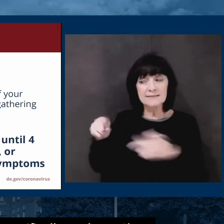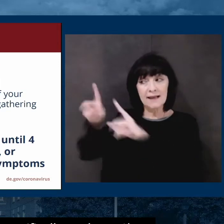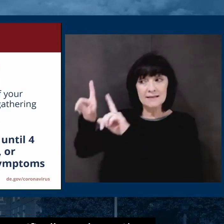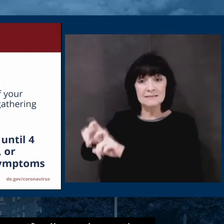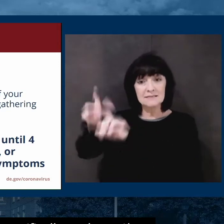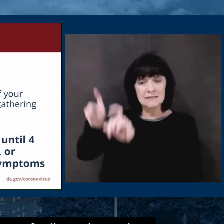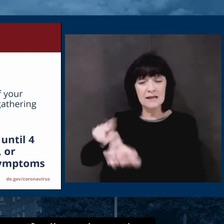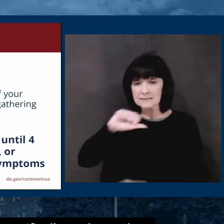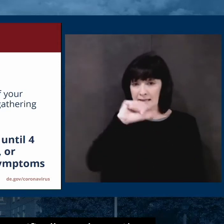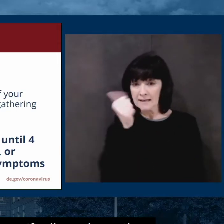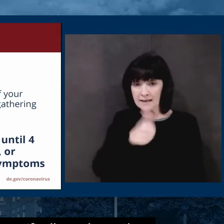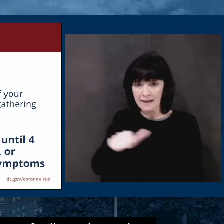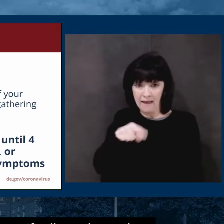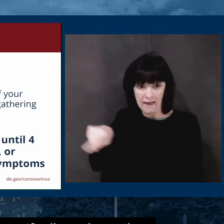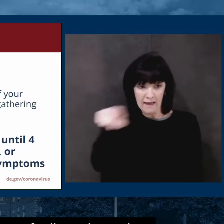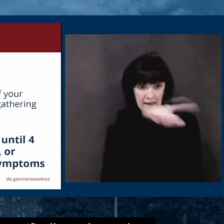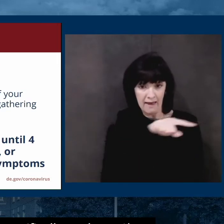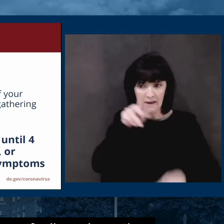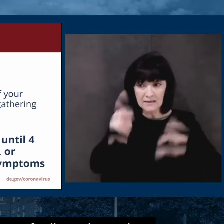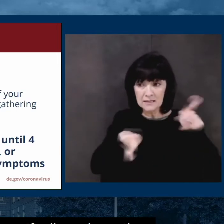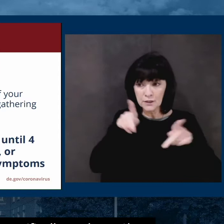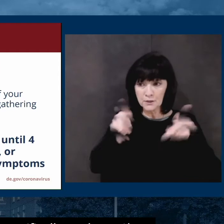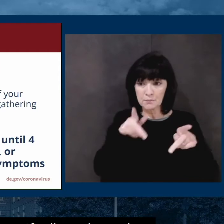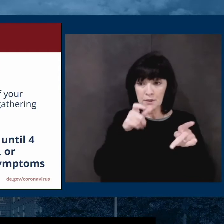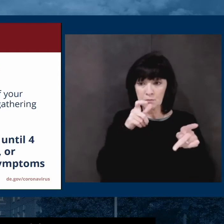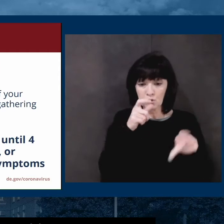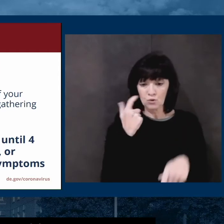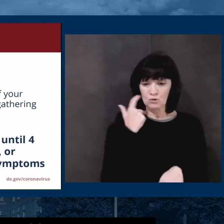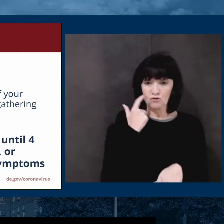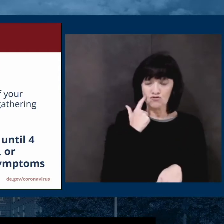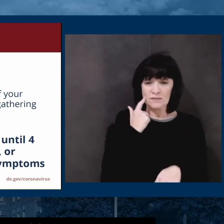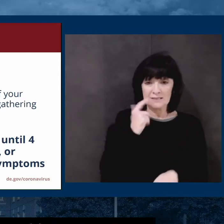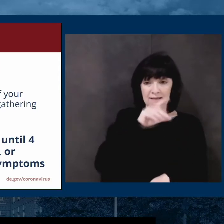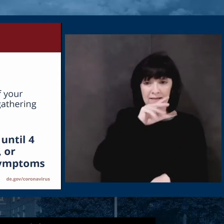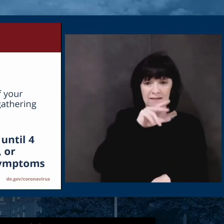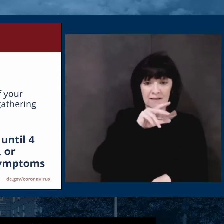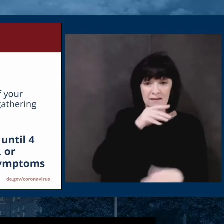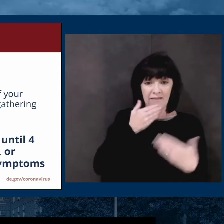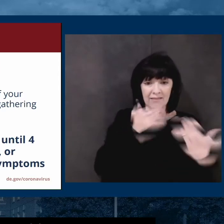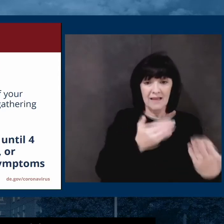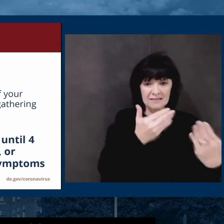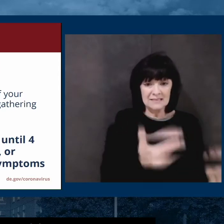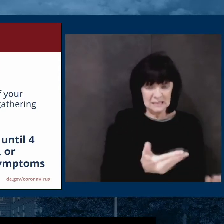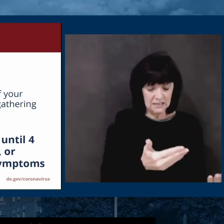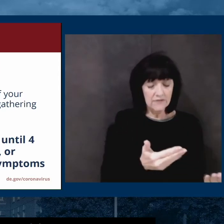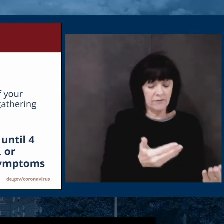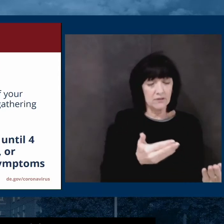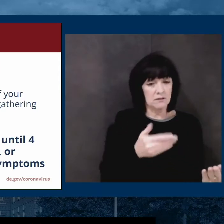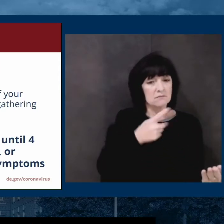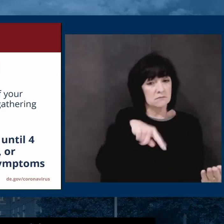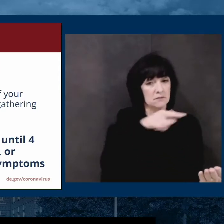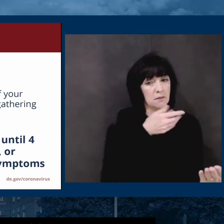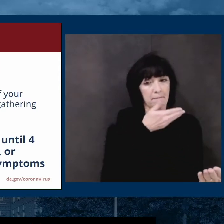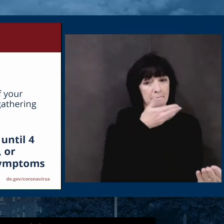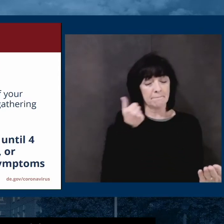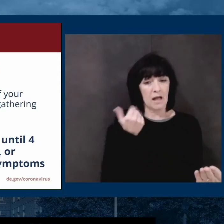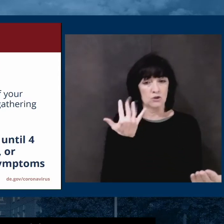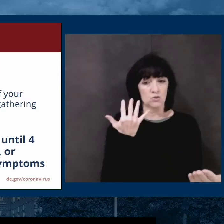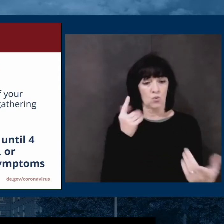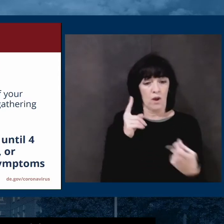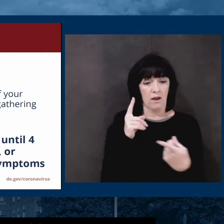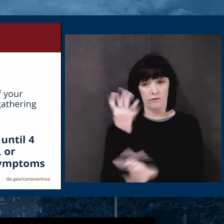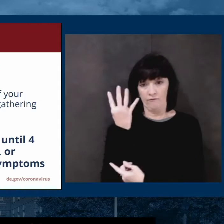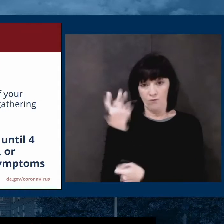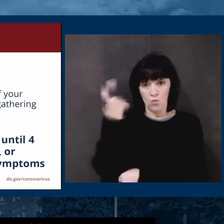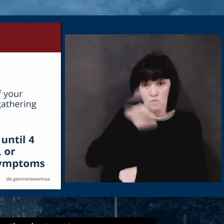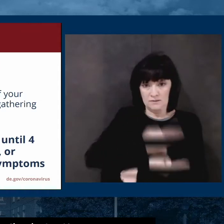with persons outside of their immediate family to obtain testing. We recommend that that be done about 4 days after your last exposure or gathering